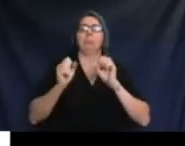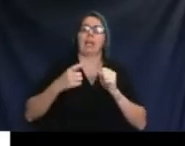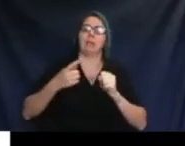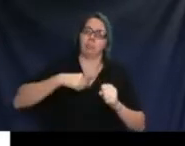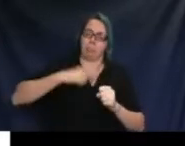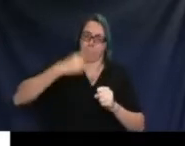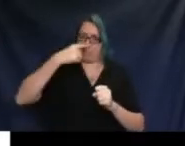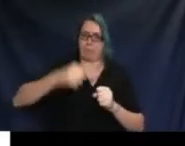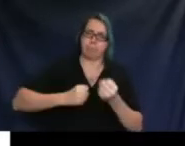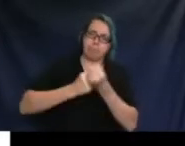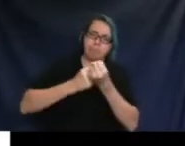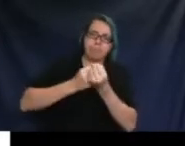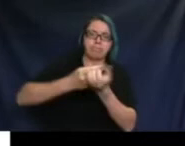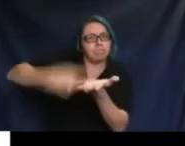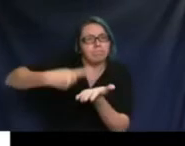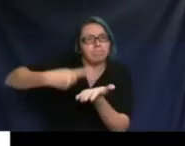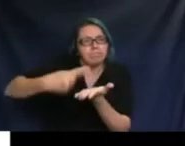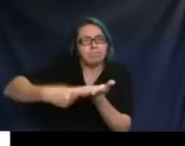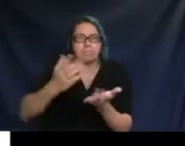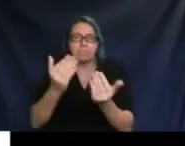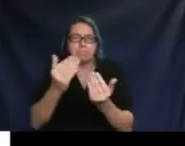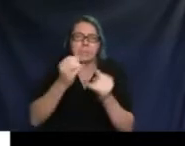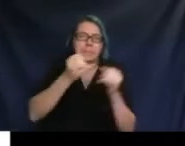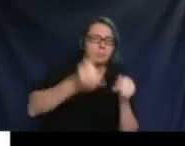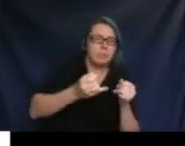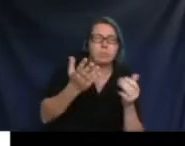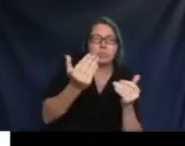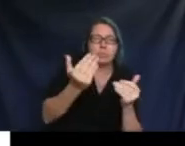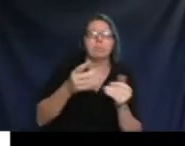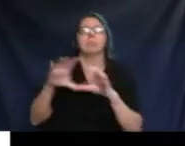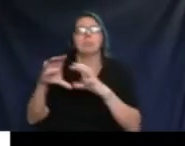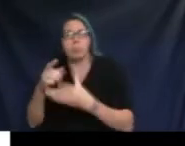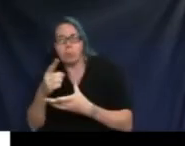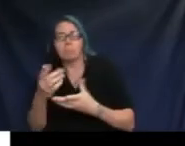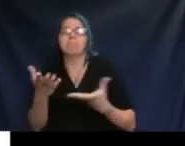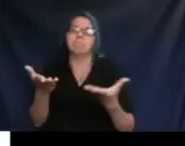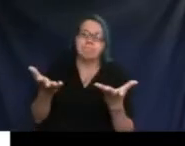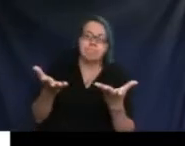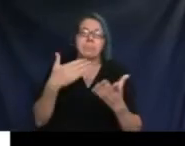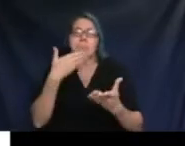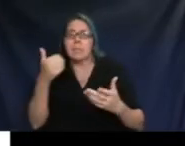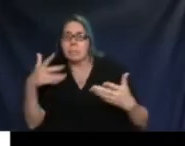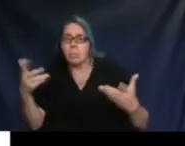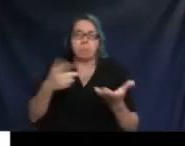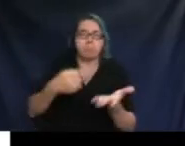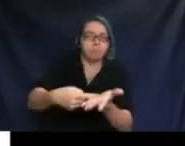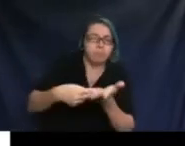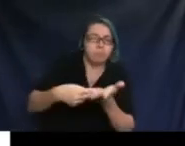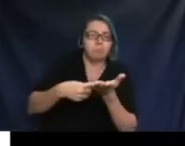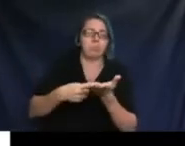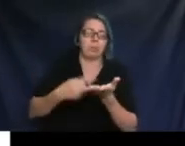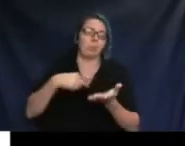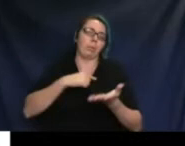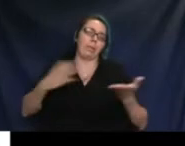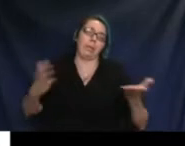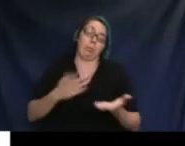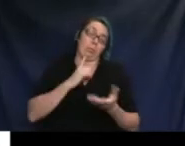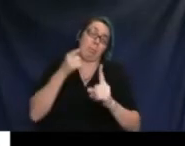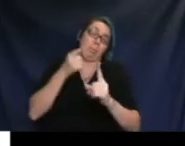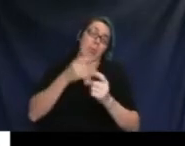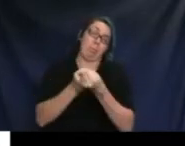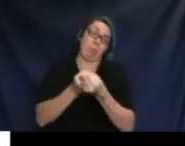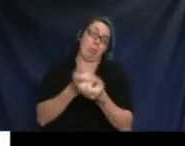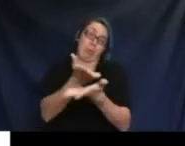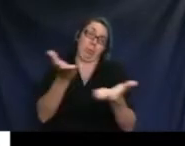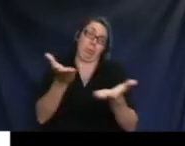application, talking about your project and giving you feedback. We're really just here to help you put the best application